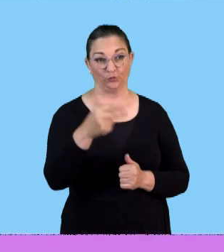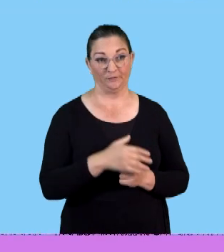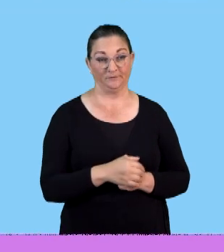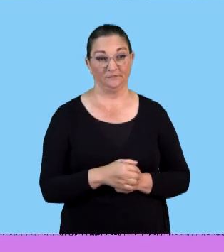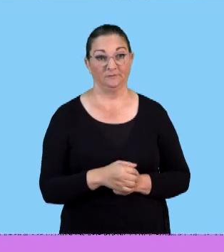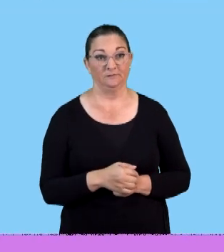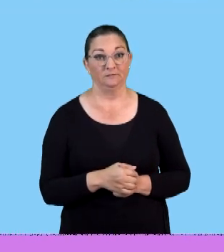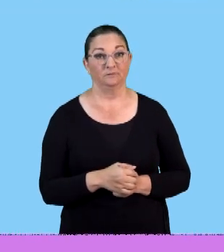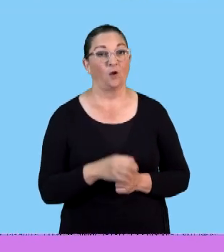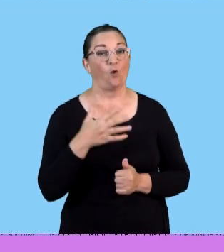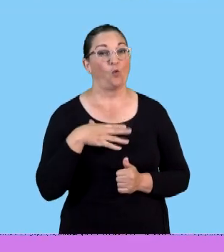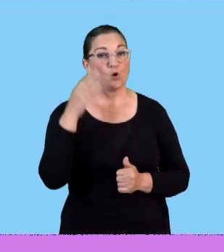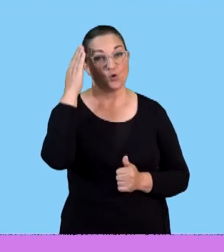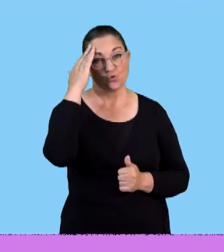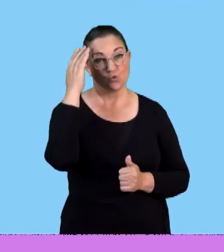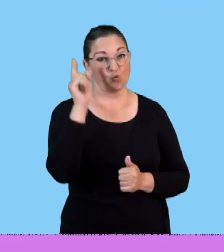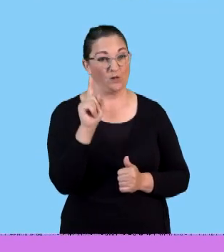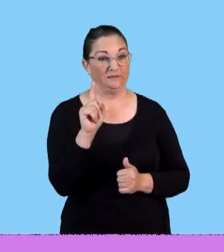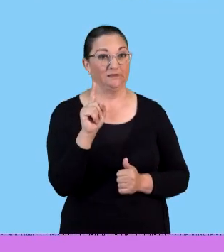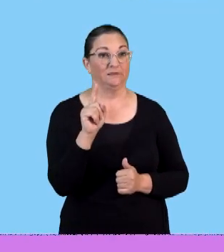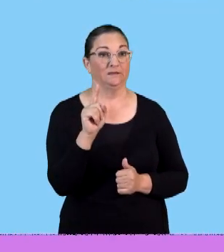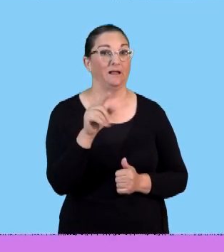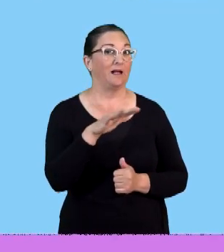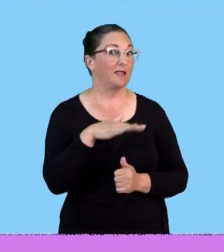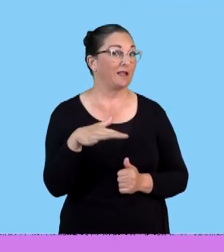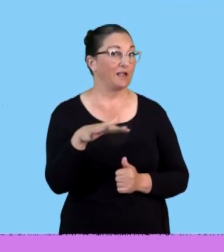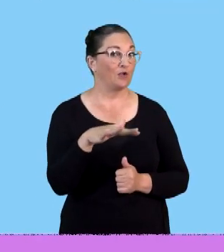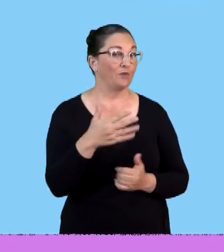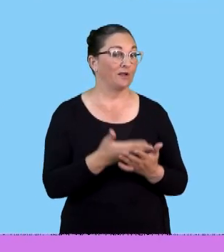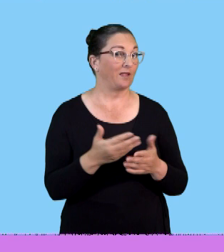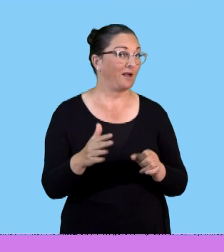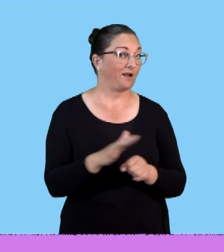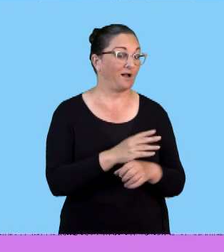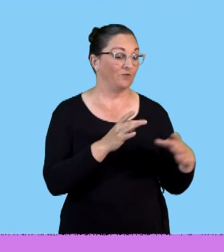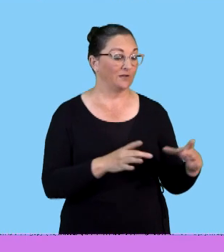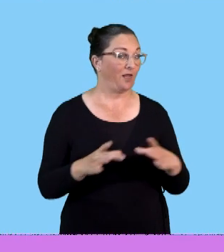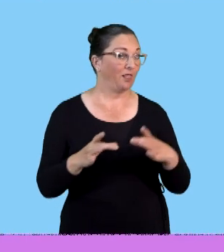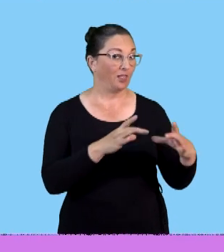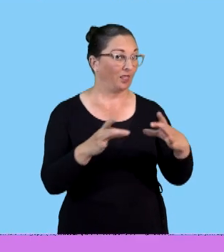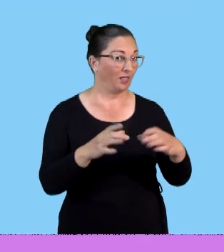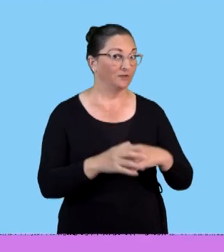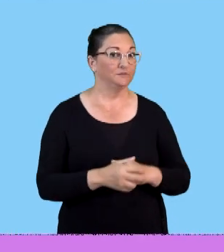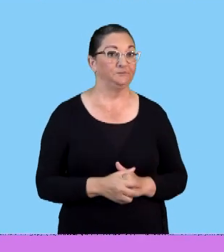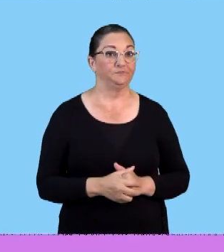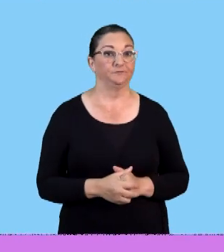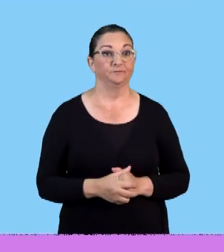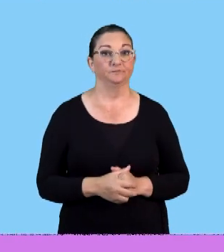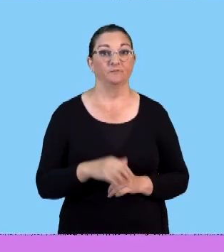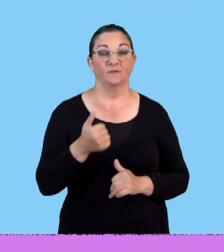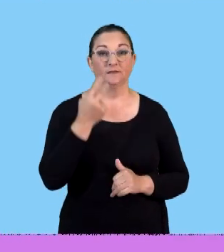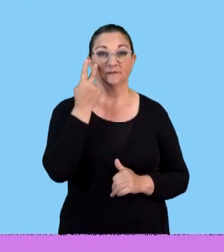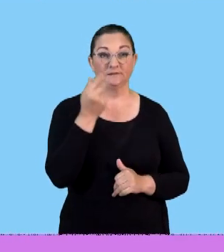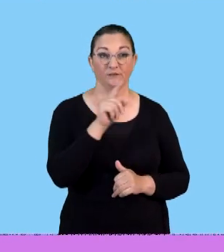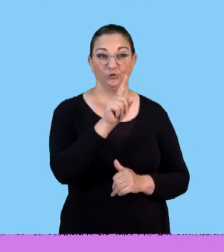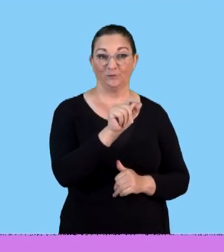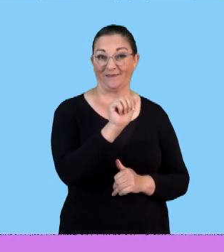squared. We would like to know what is the area that will be covered by the tiles. Remember earlier on, if I look